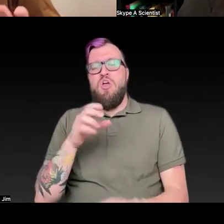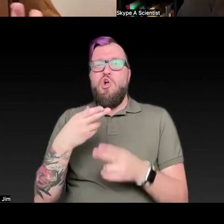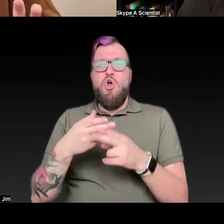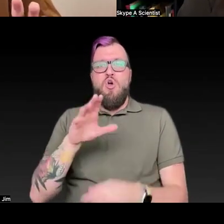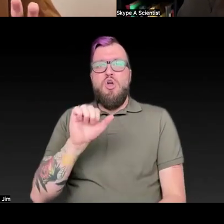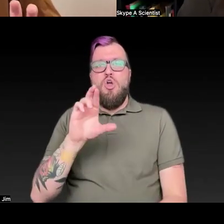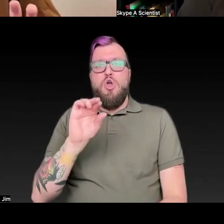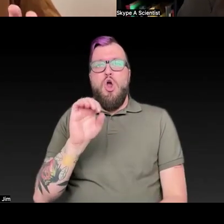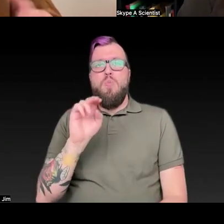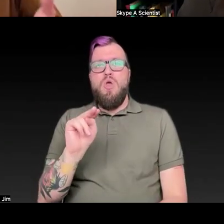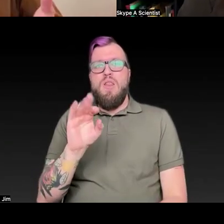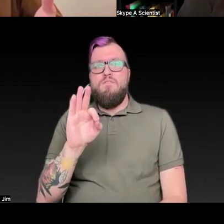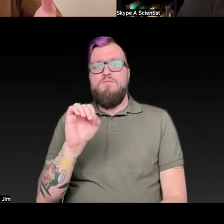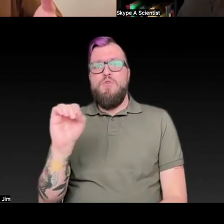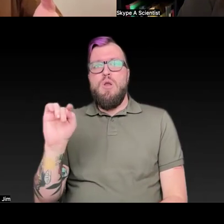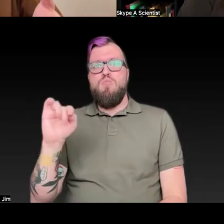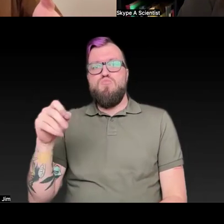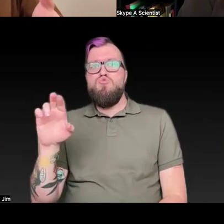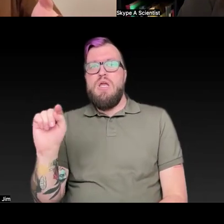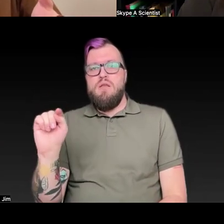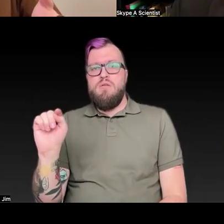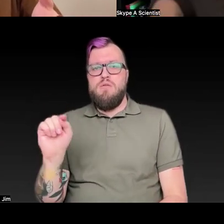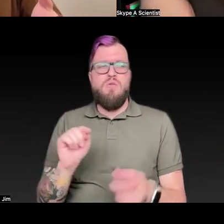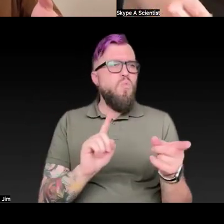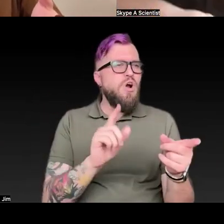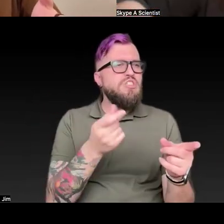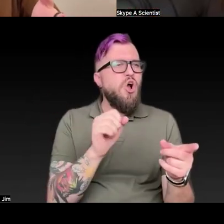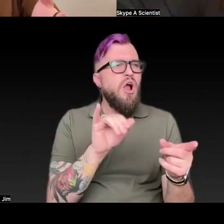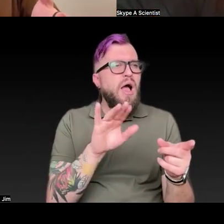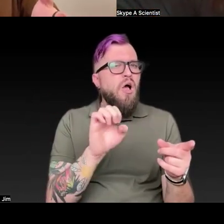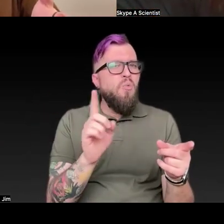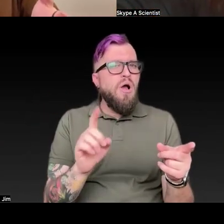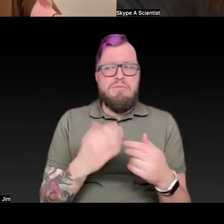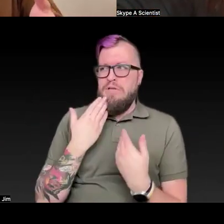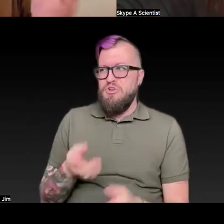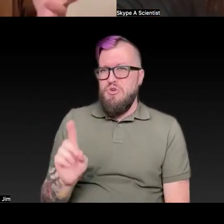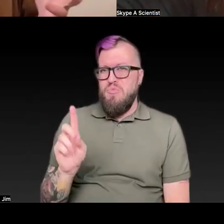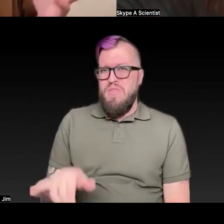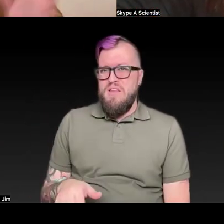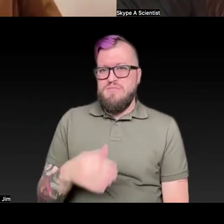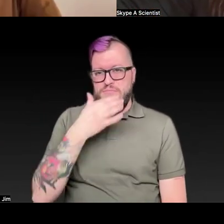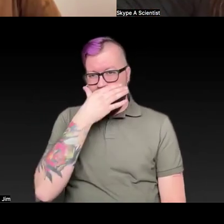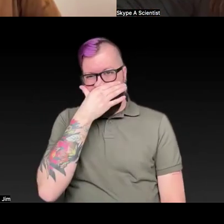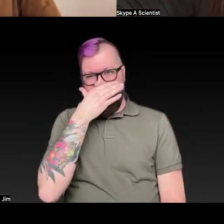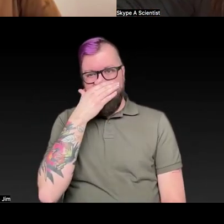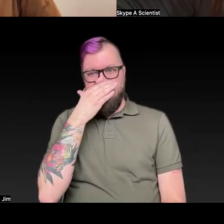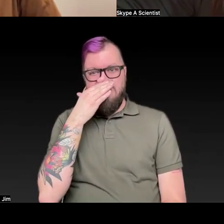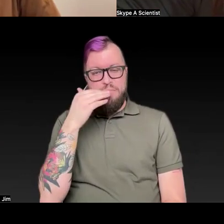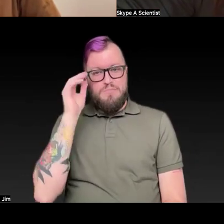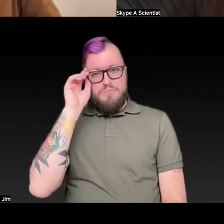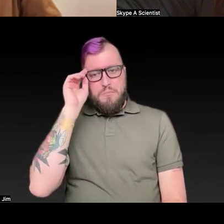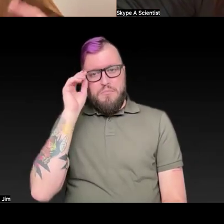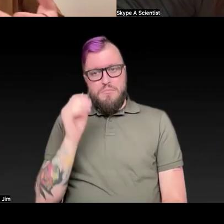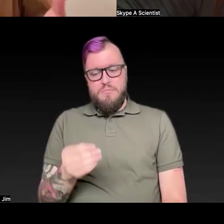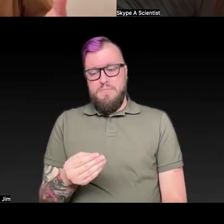eat in where is Argyle? Do we know? Don't know where Argyle is. Okay, Uh, well, yeah.